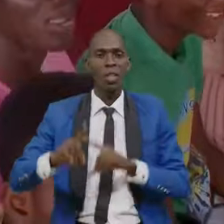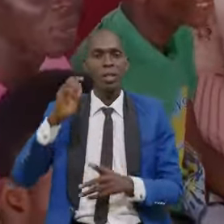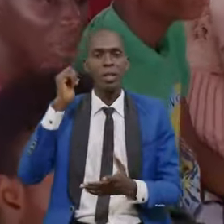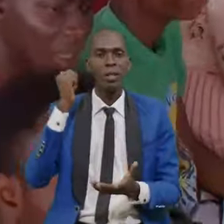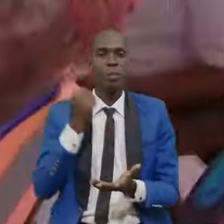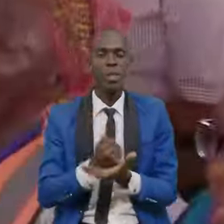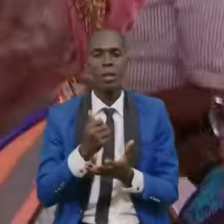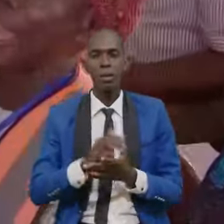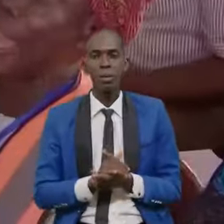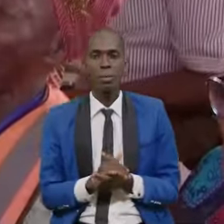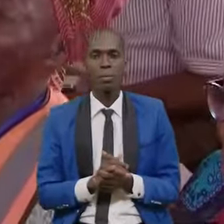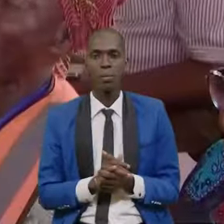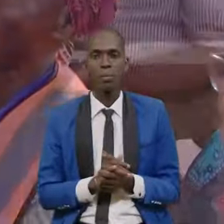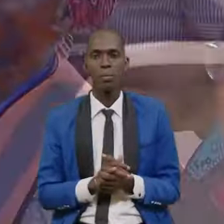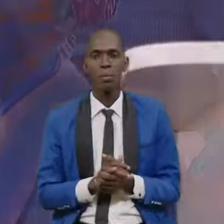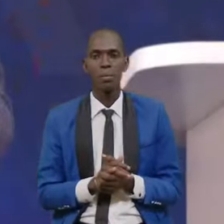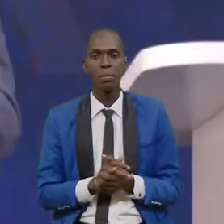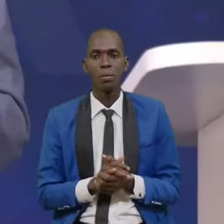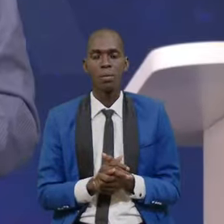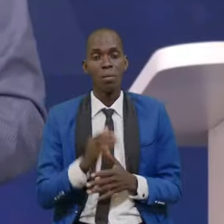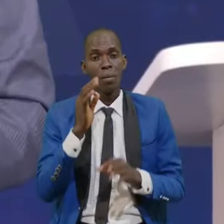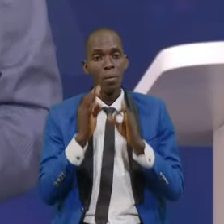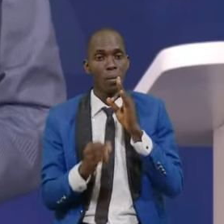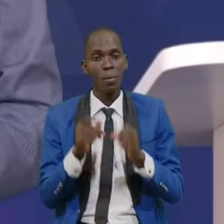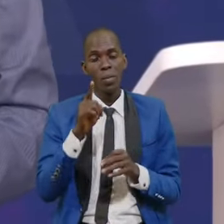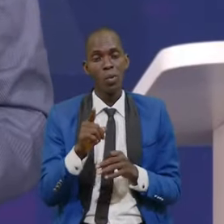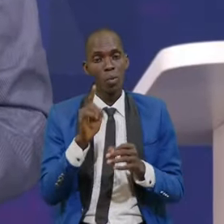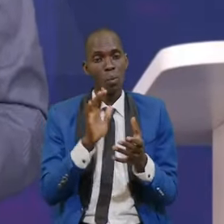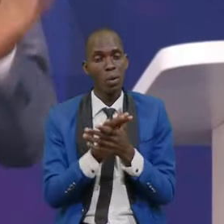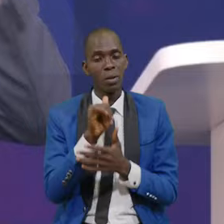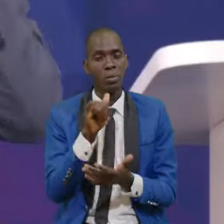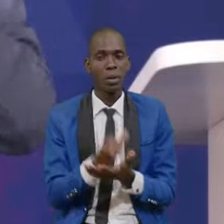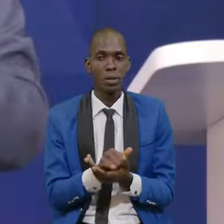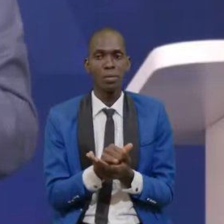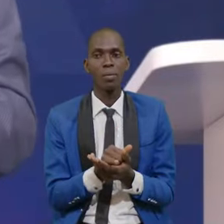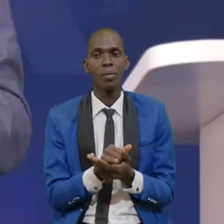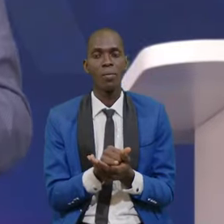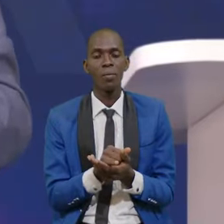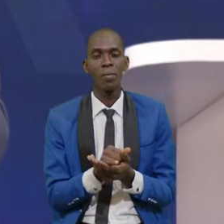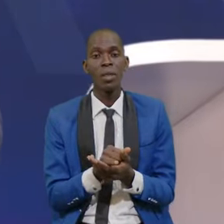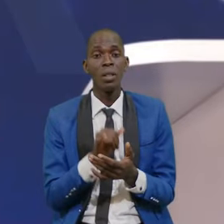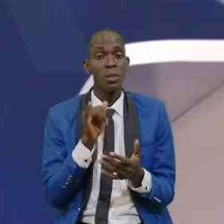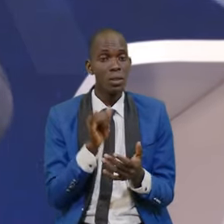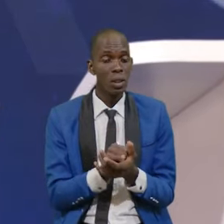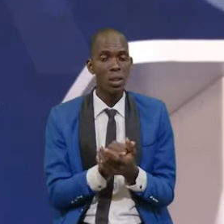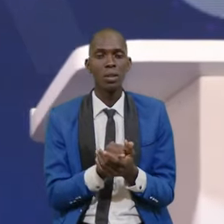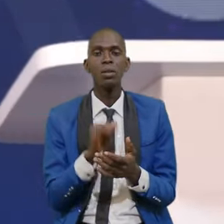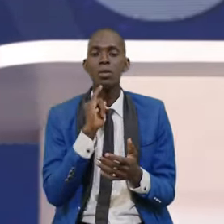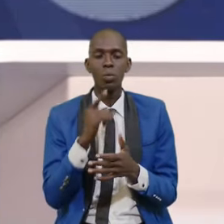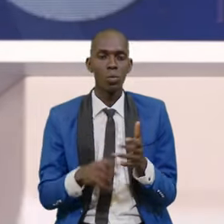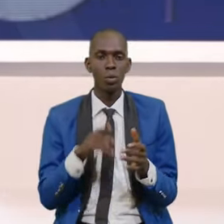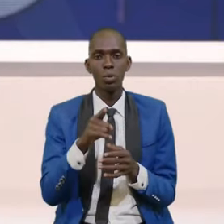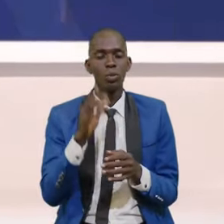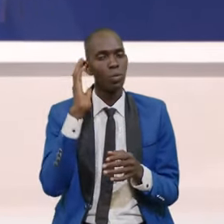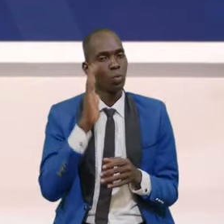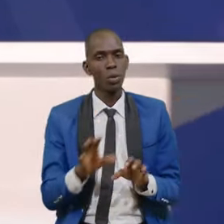amen. If you believe that, that's exactly what you will do. You know, I